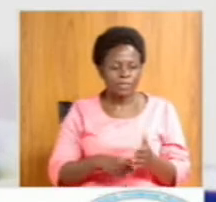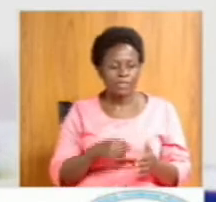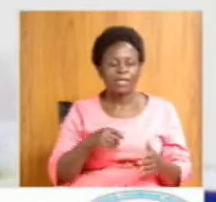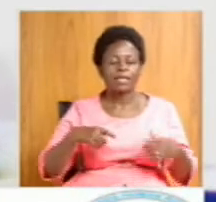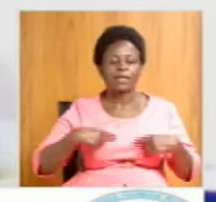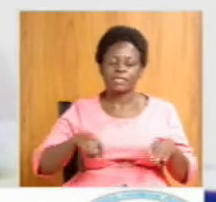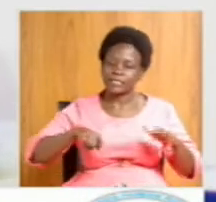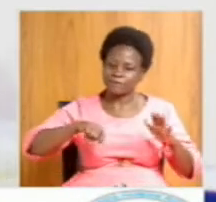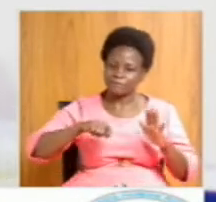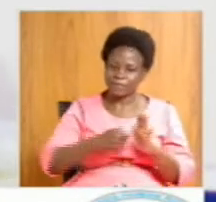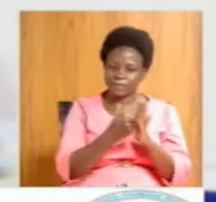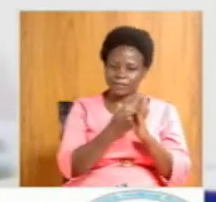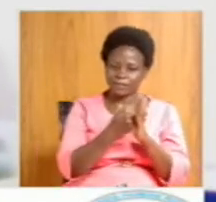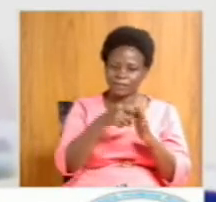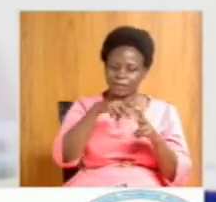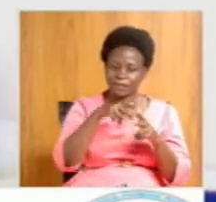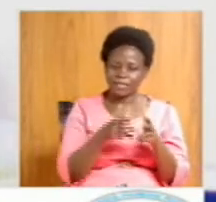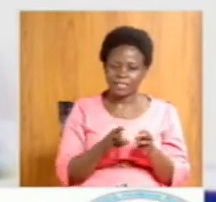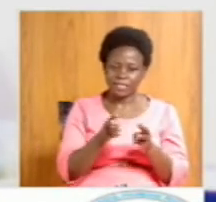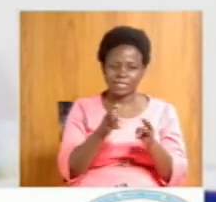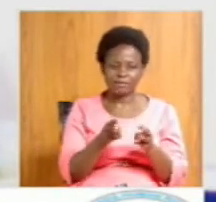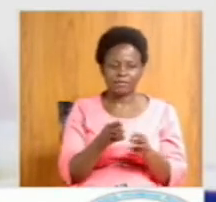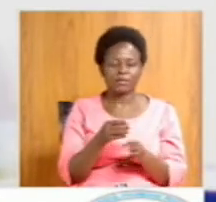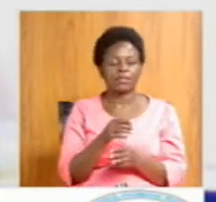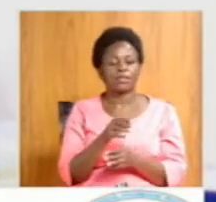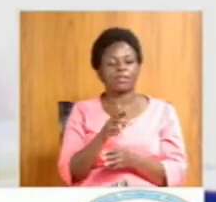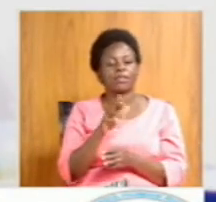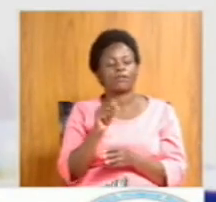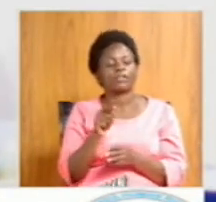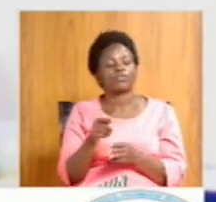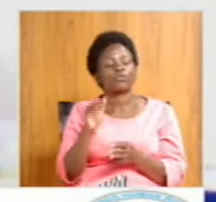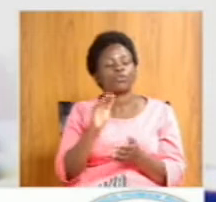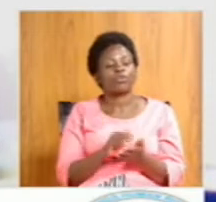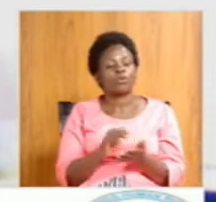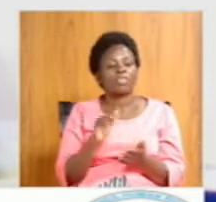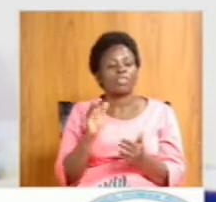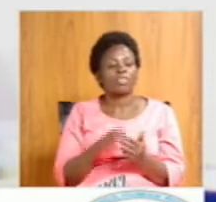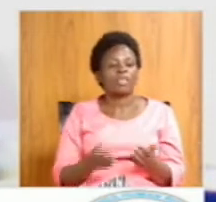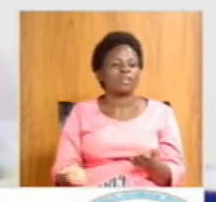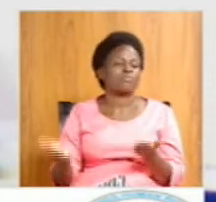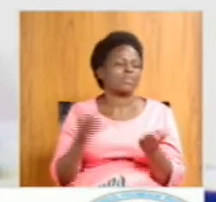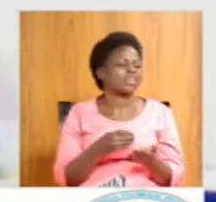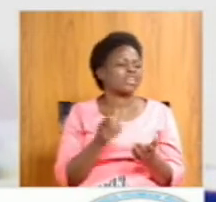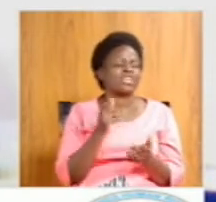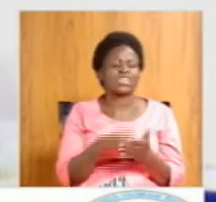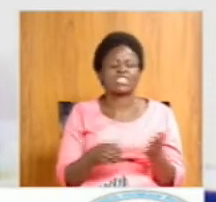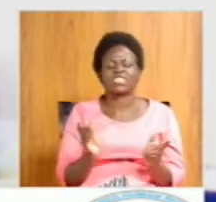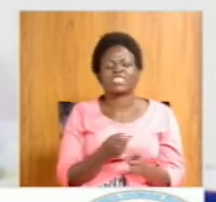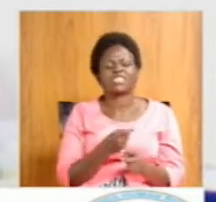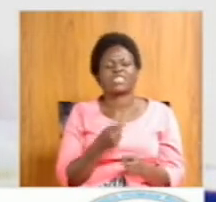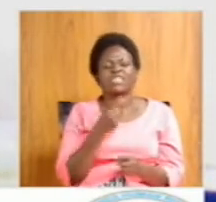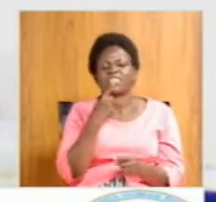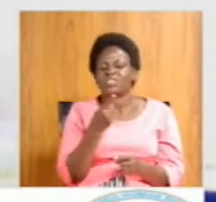system I can tell you the rates would go rather than bringing these unpopular taxes I can